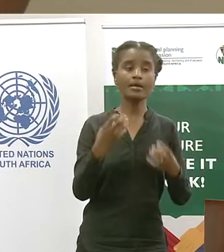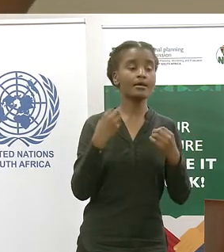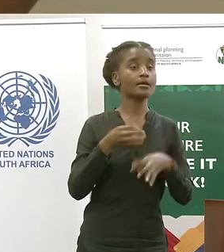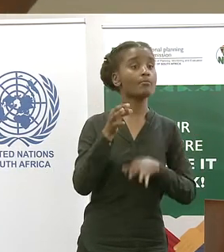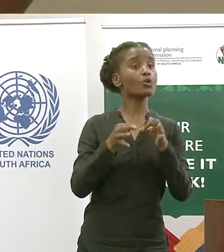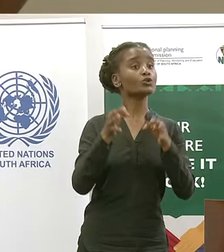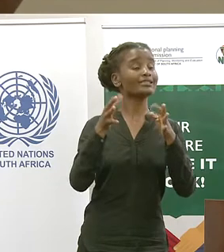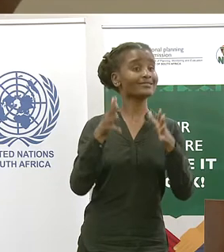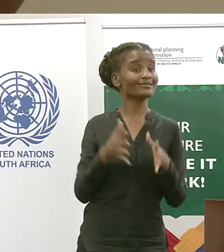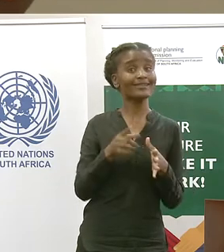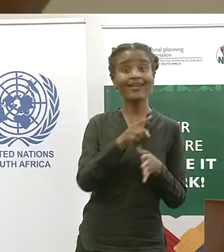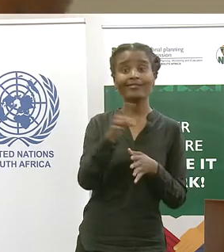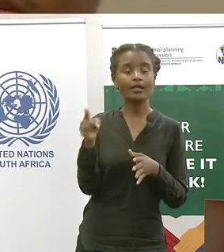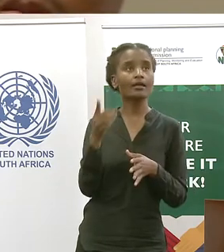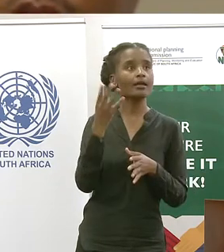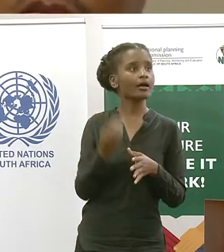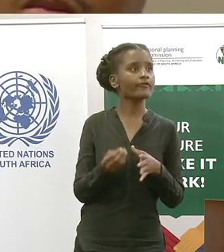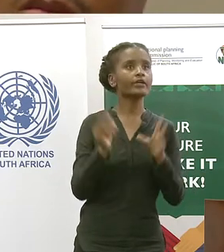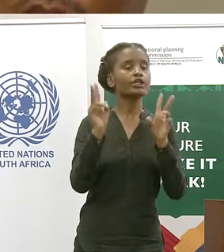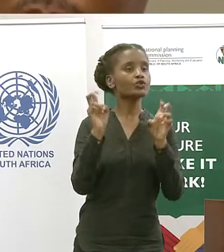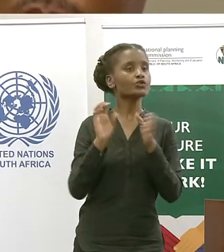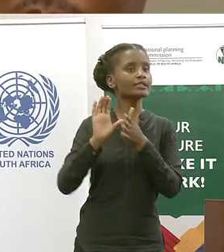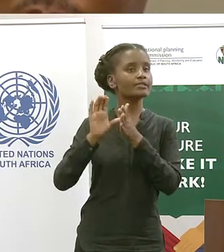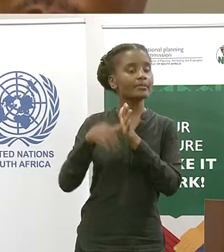disabilities who will forever be measured on my